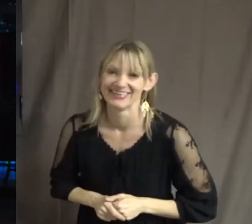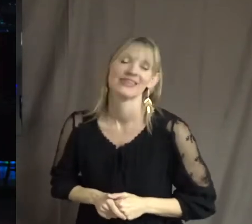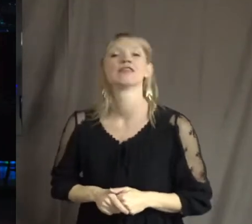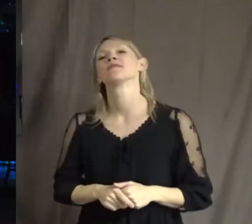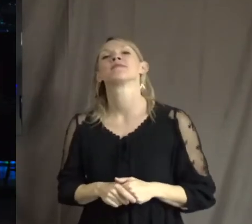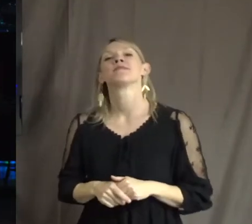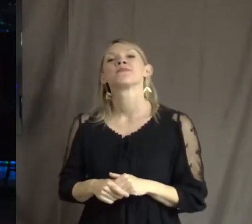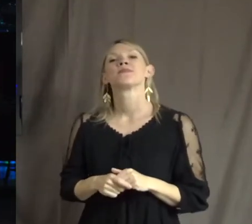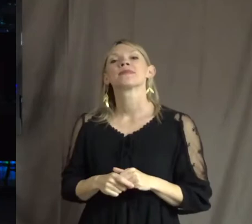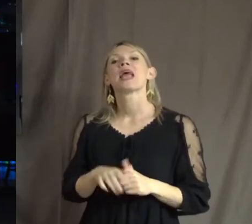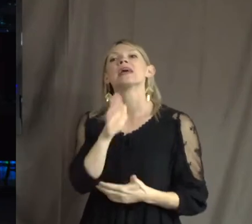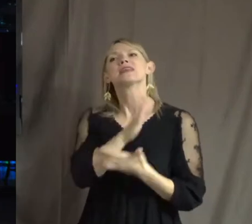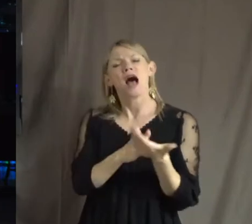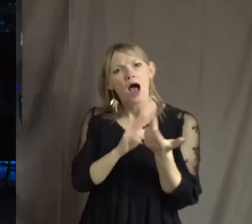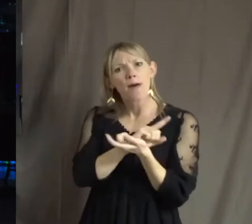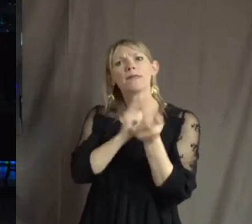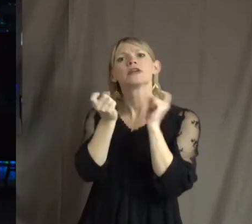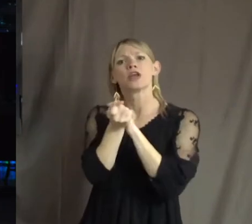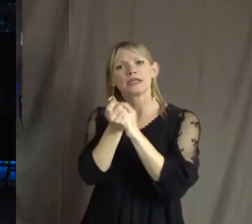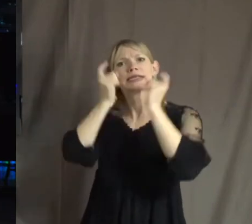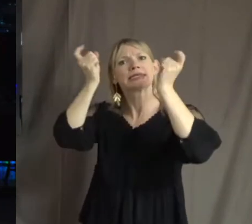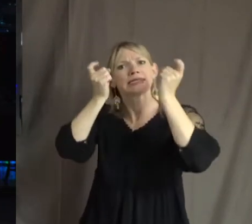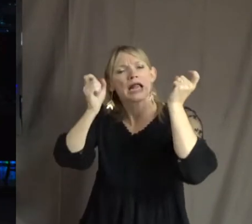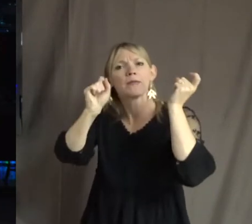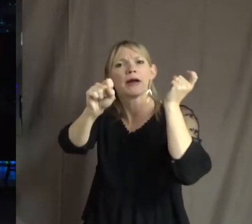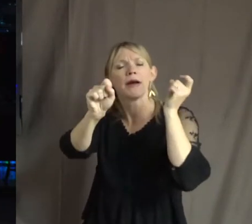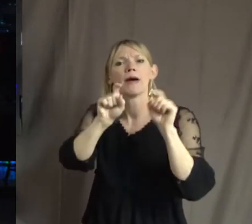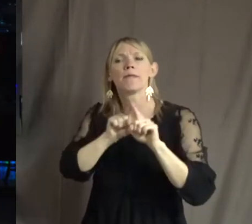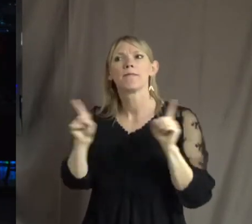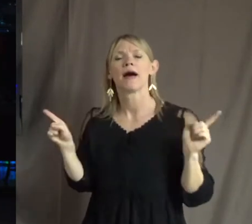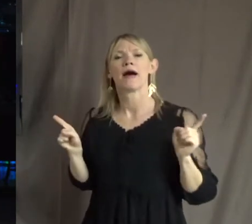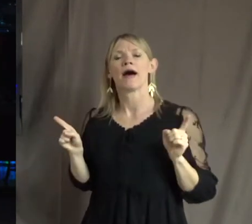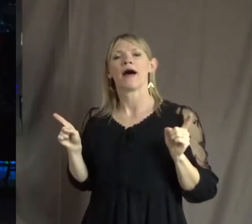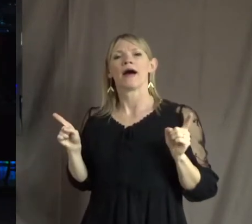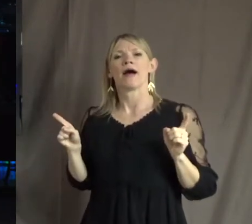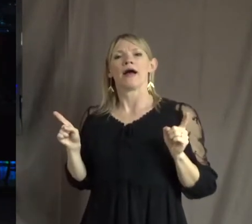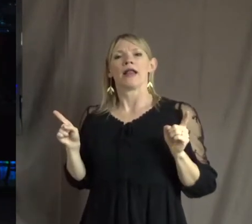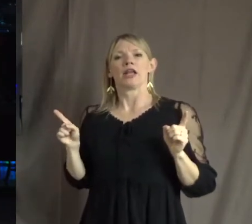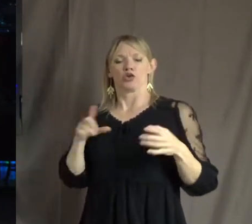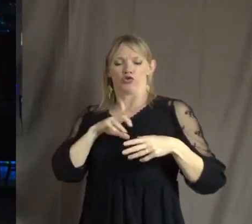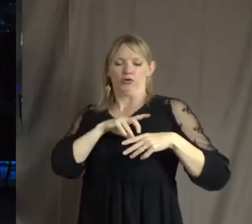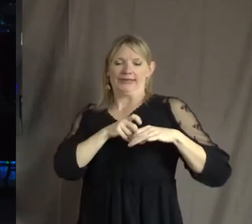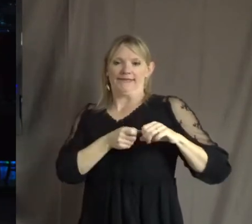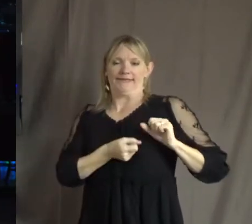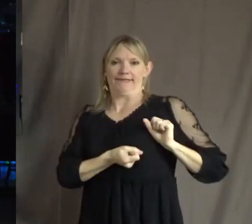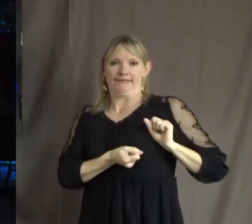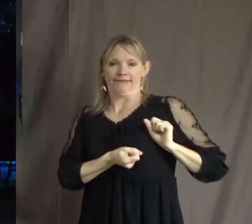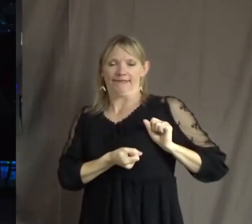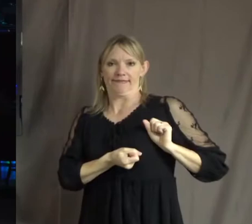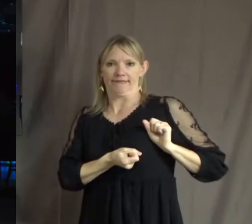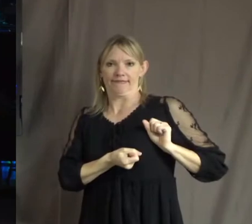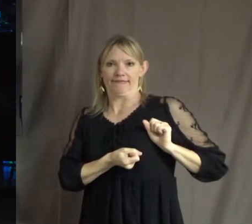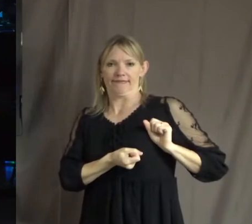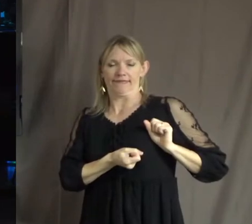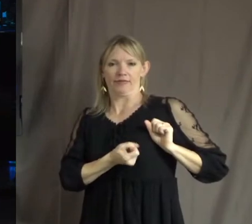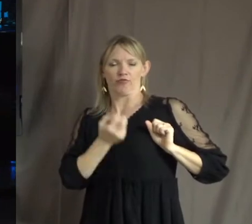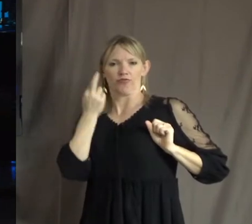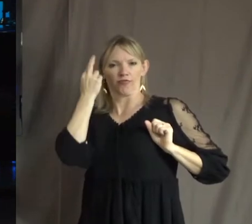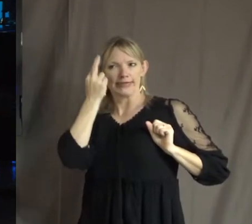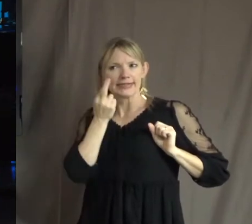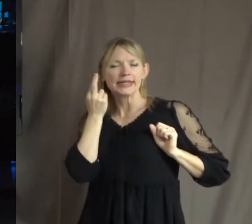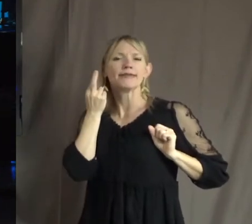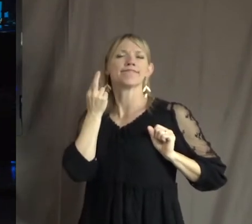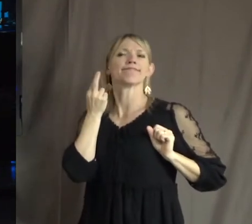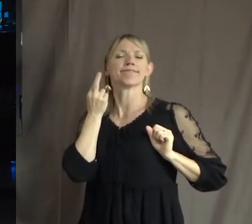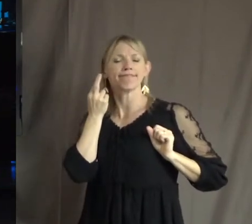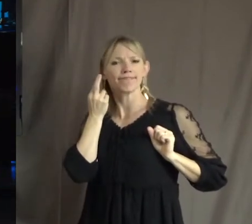Oh, there are some changes that we celebrate, but when we're dealing with grief, we realize that